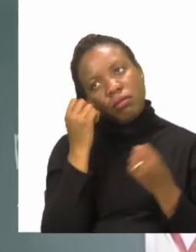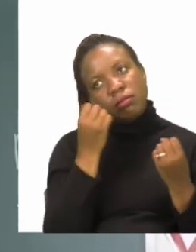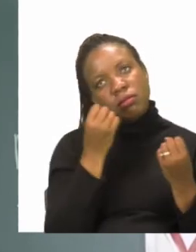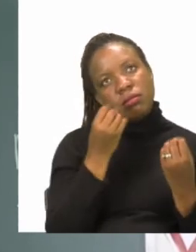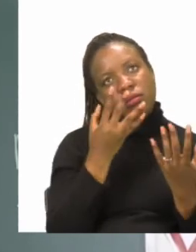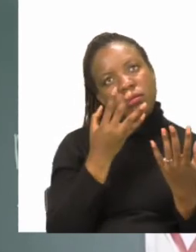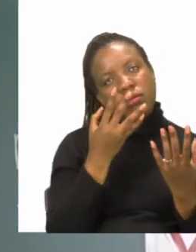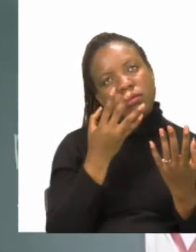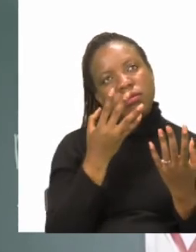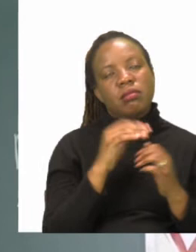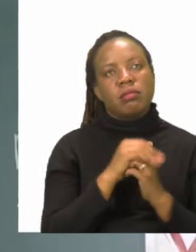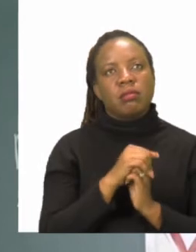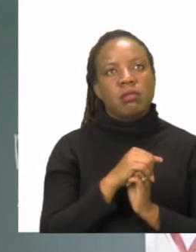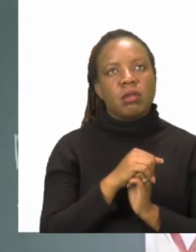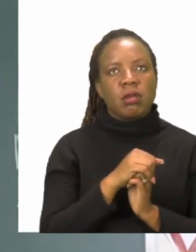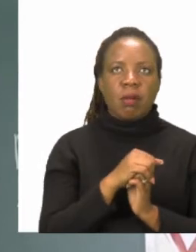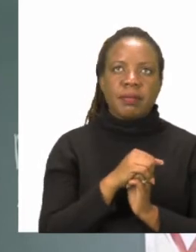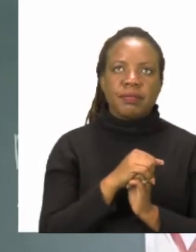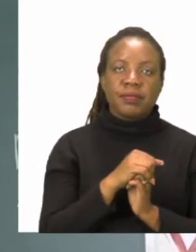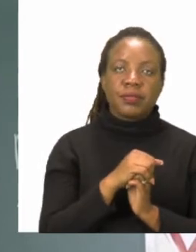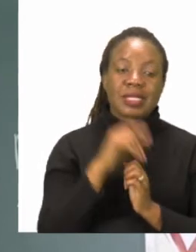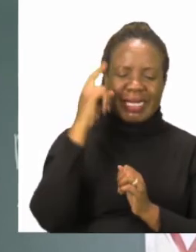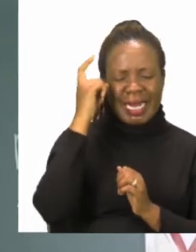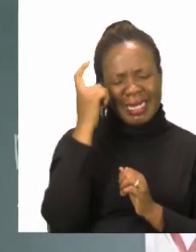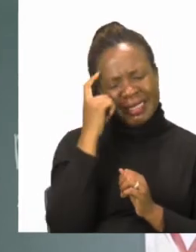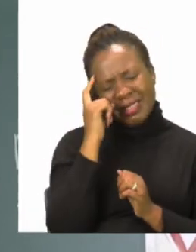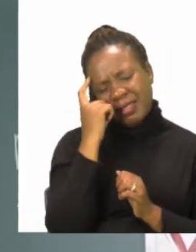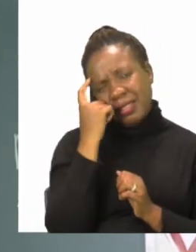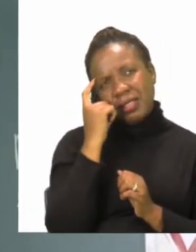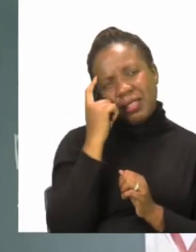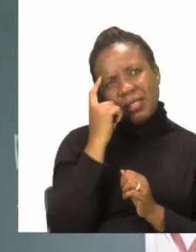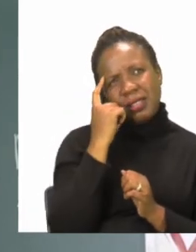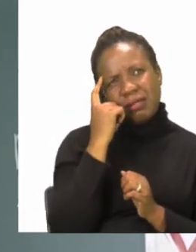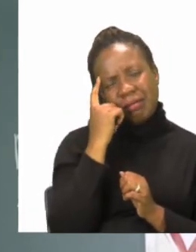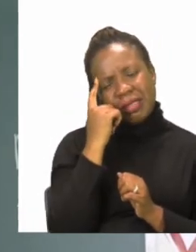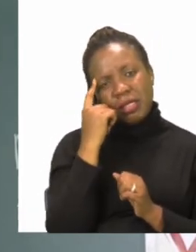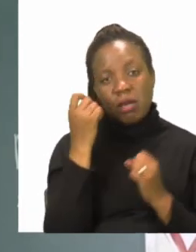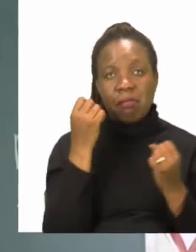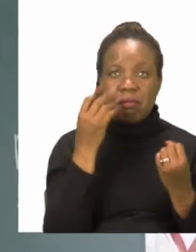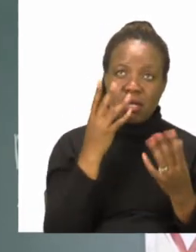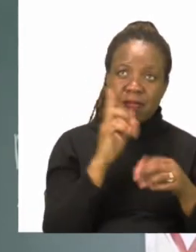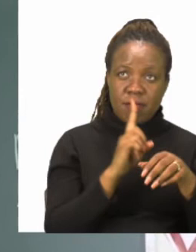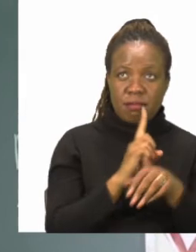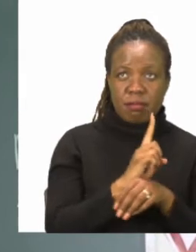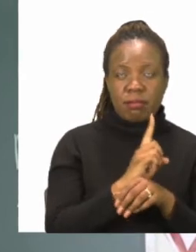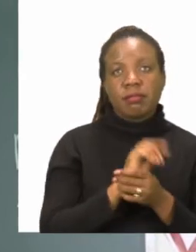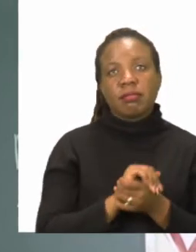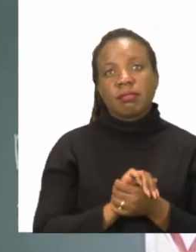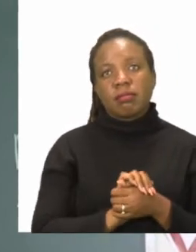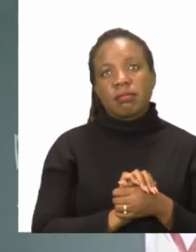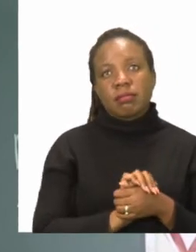length, okay? And when we estimate, we can also say that we are guessing what the length of